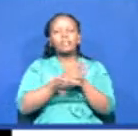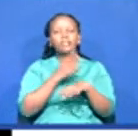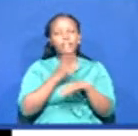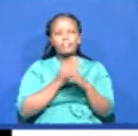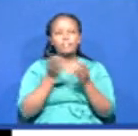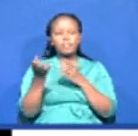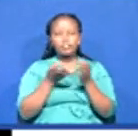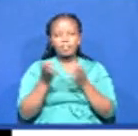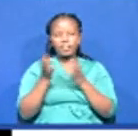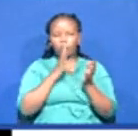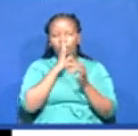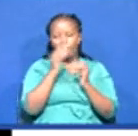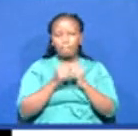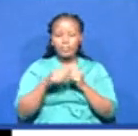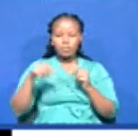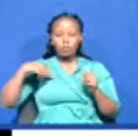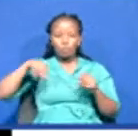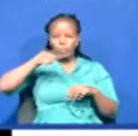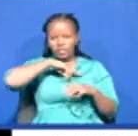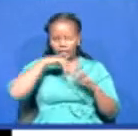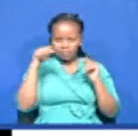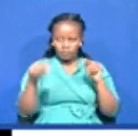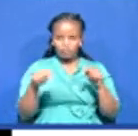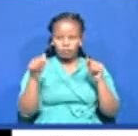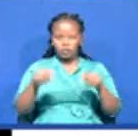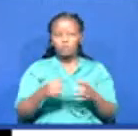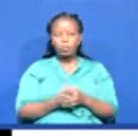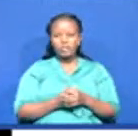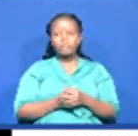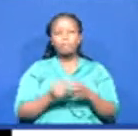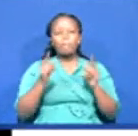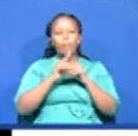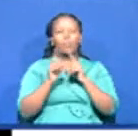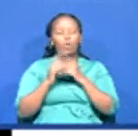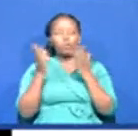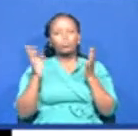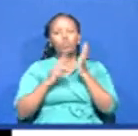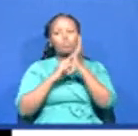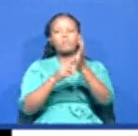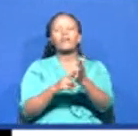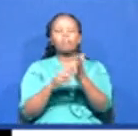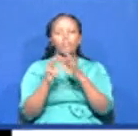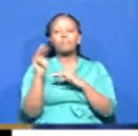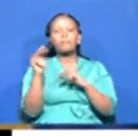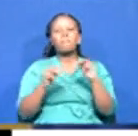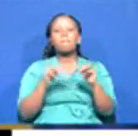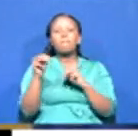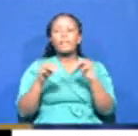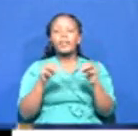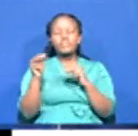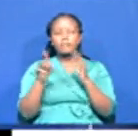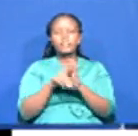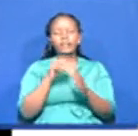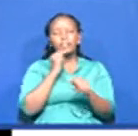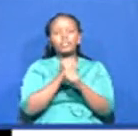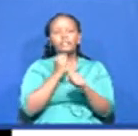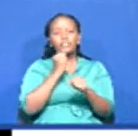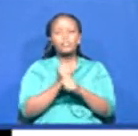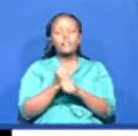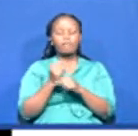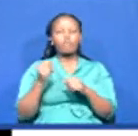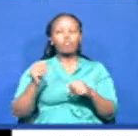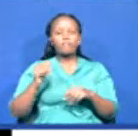with us today. And on behalf of management and staff of the authority, we commit to be